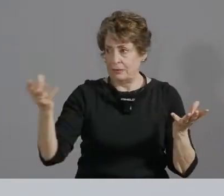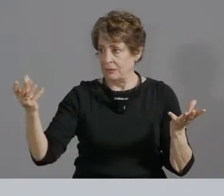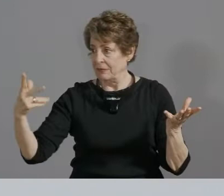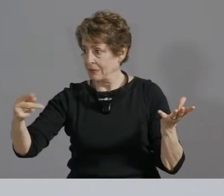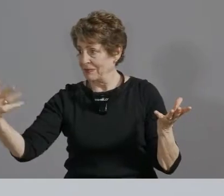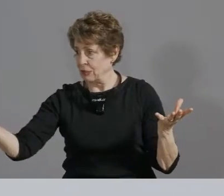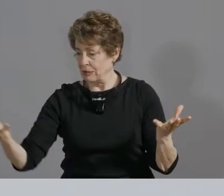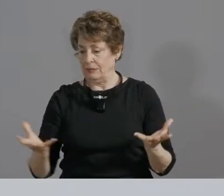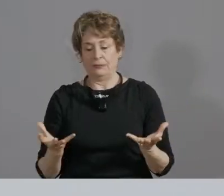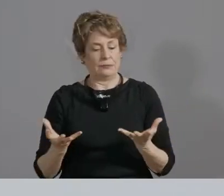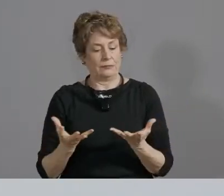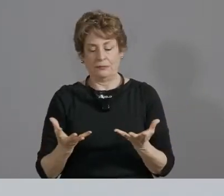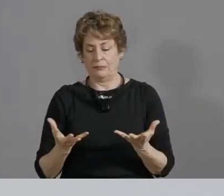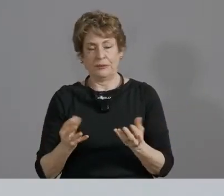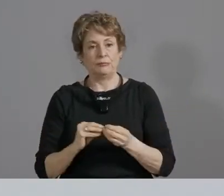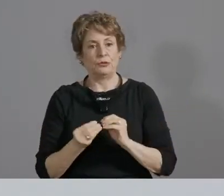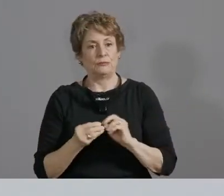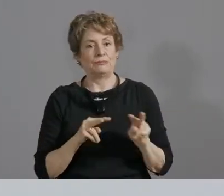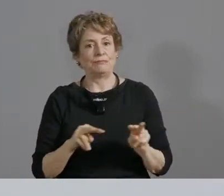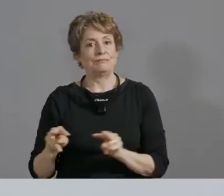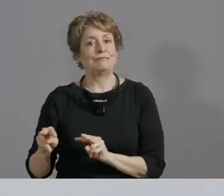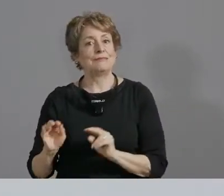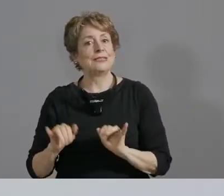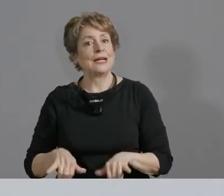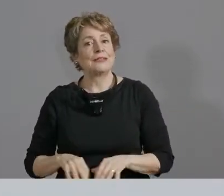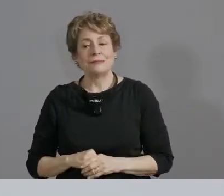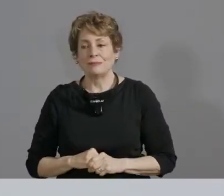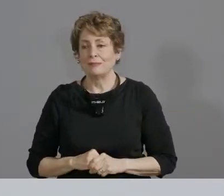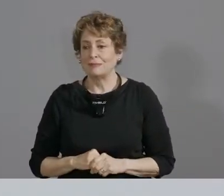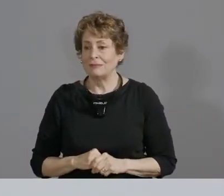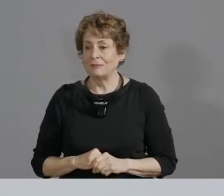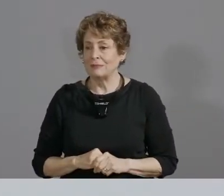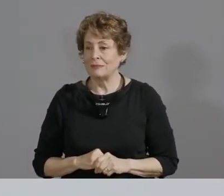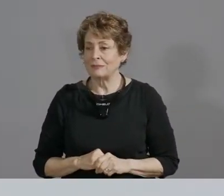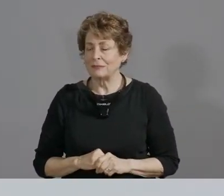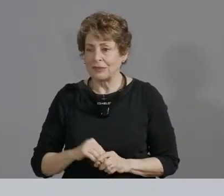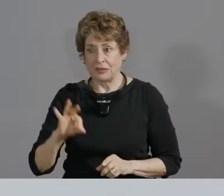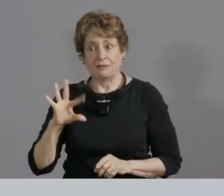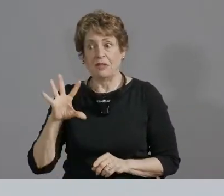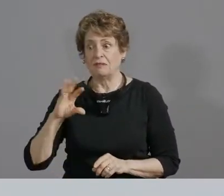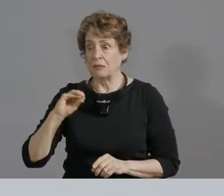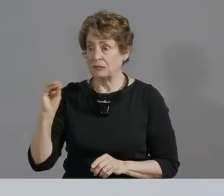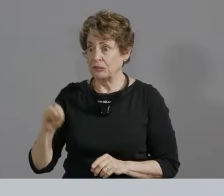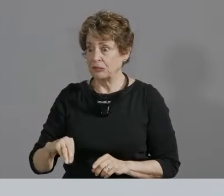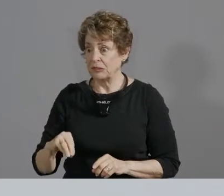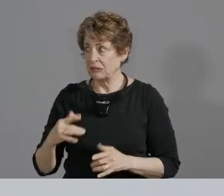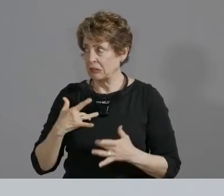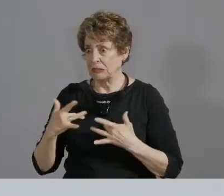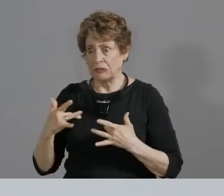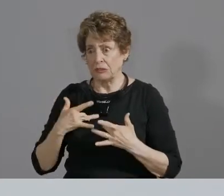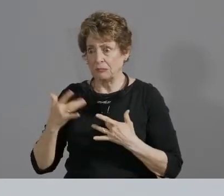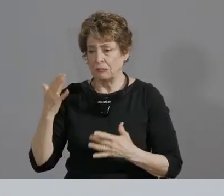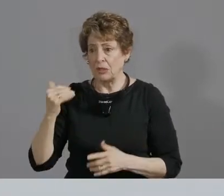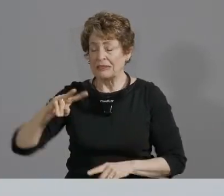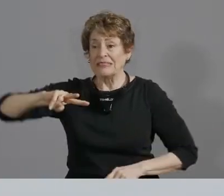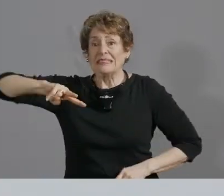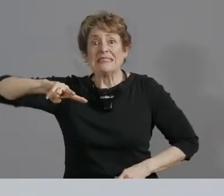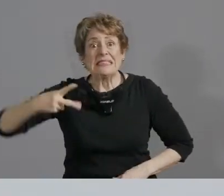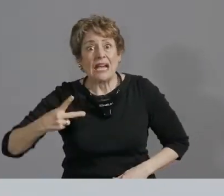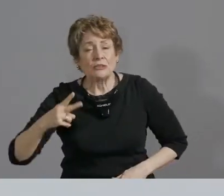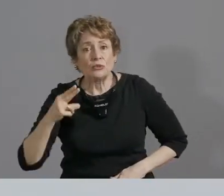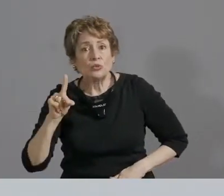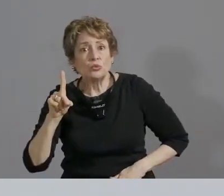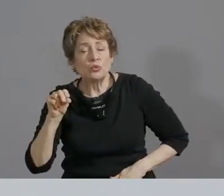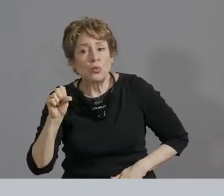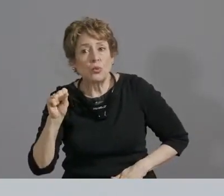Is 95% utilized worrisome because we have the second doses obviously coming up? Is 95%, does it